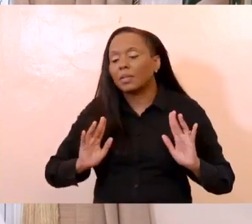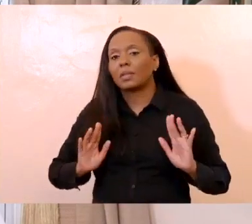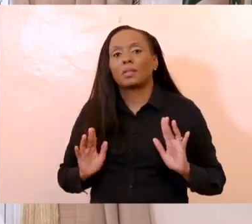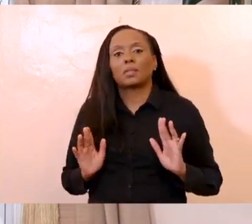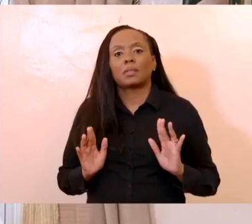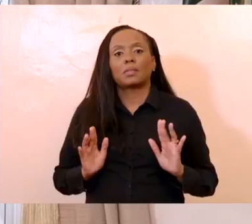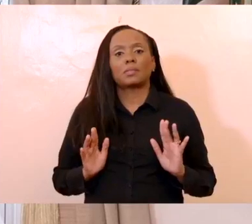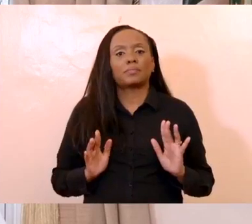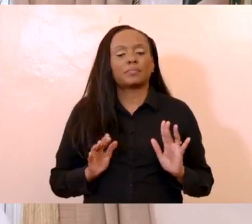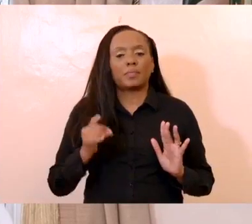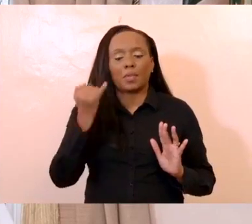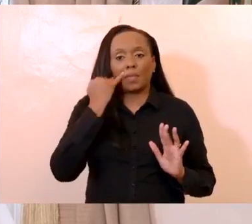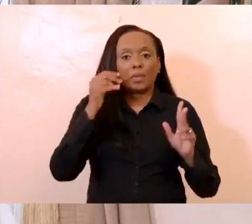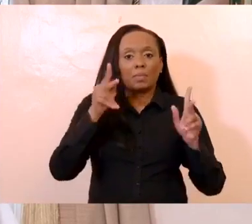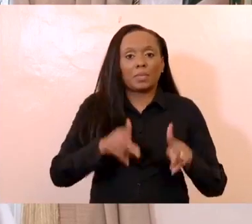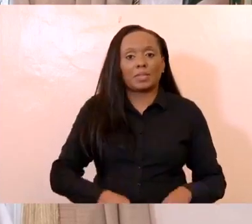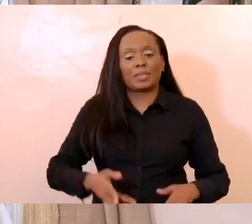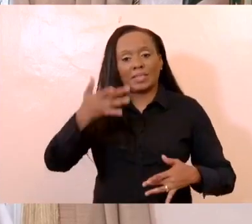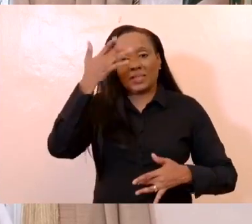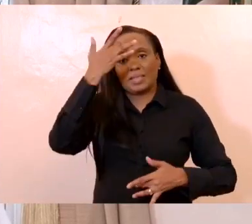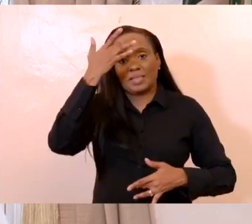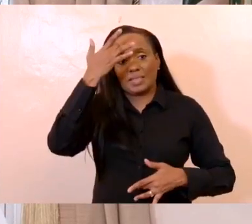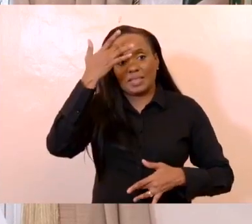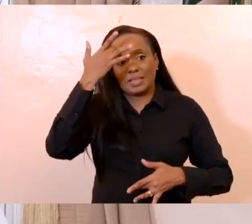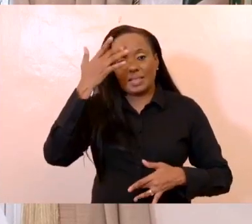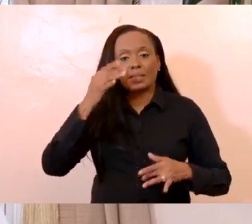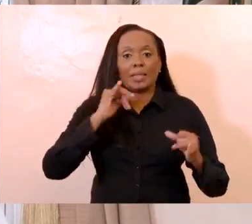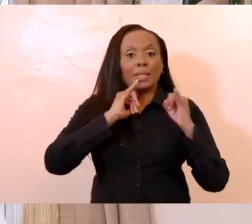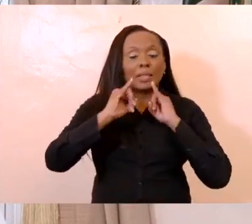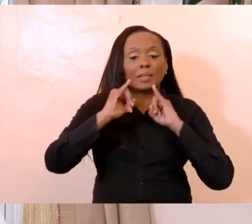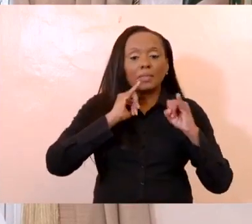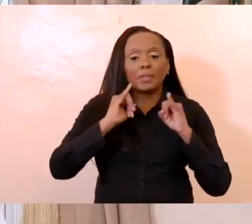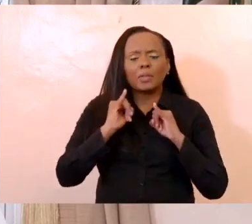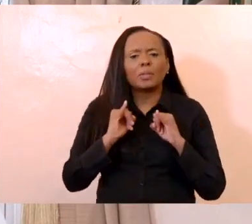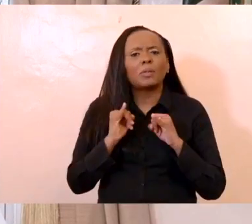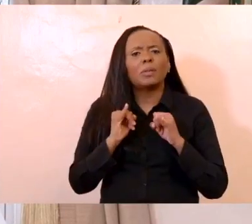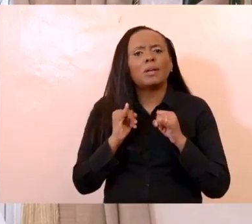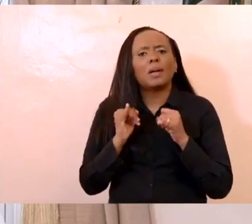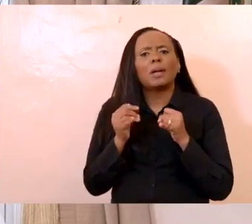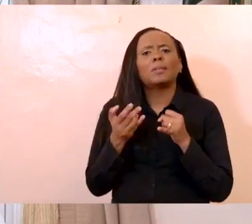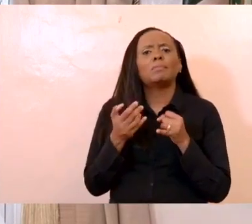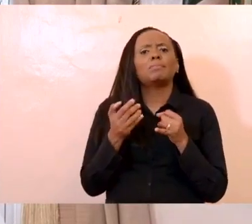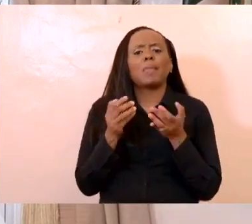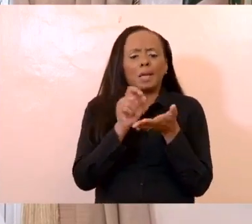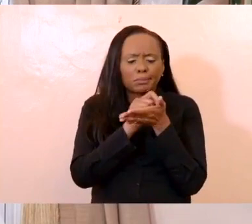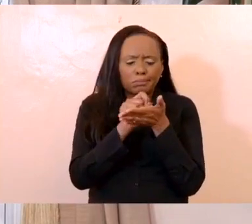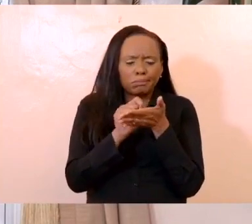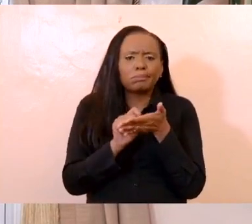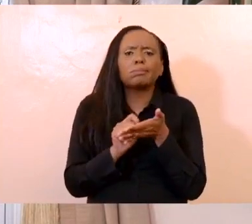the condition and start to get from them what we call a